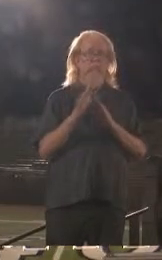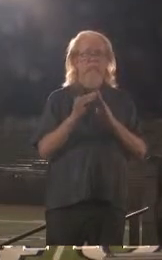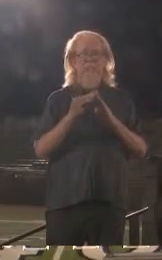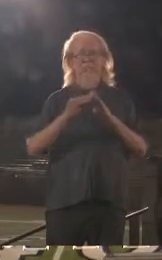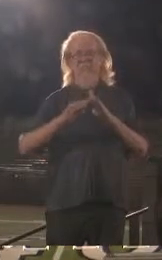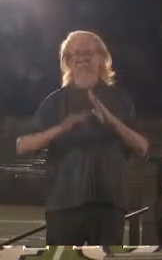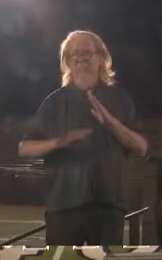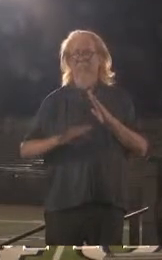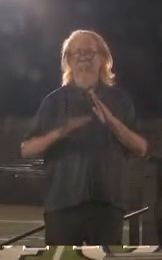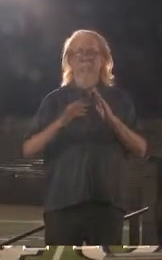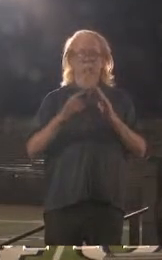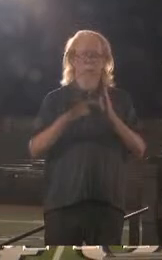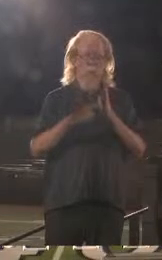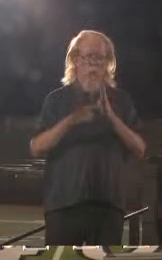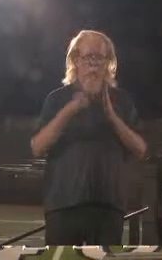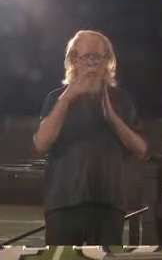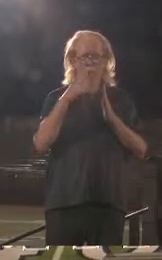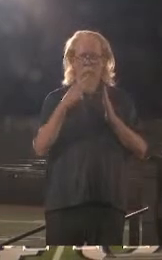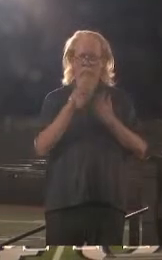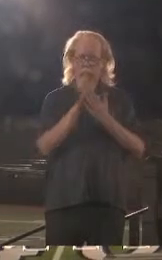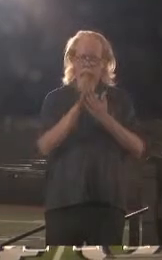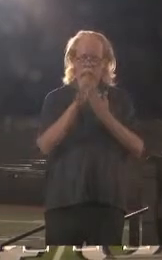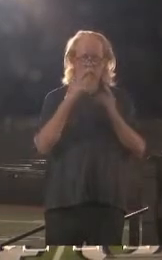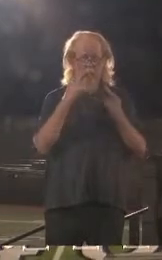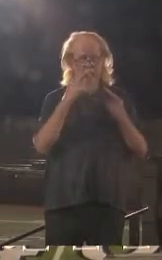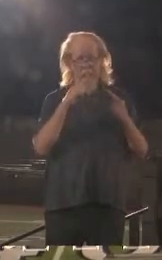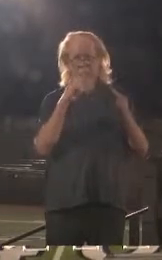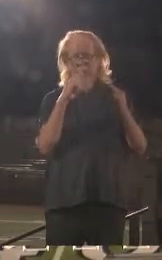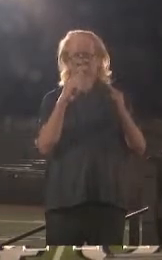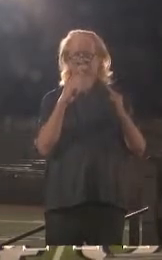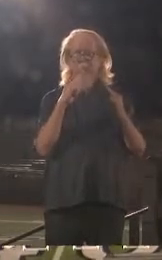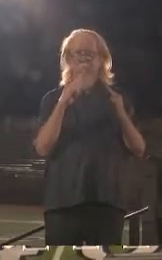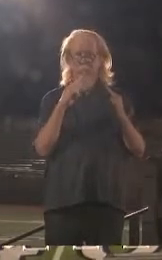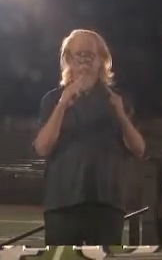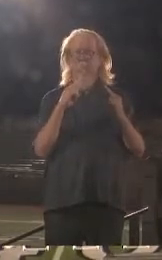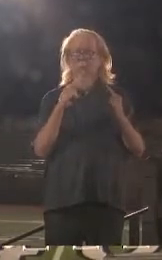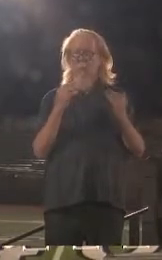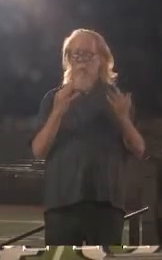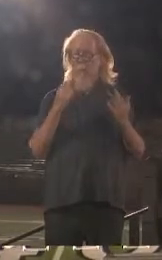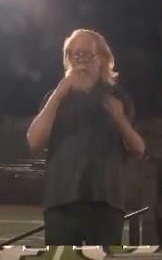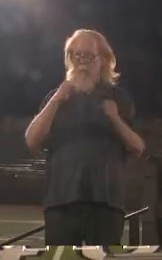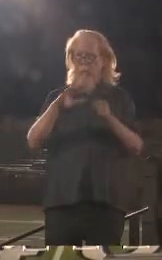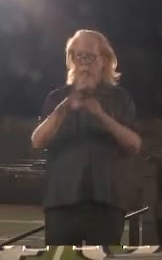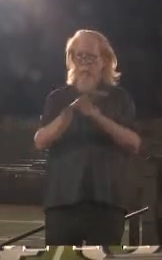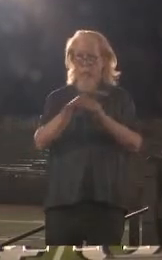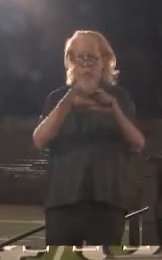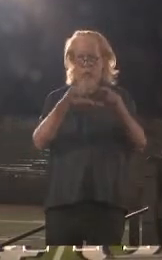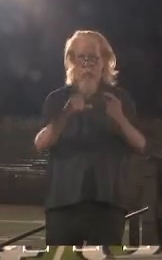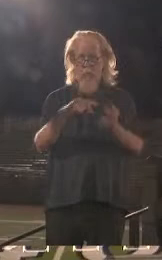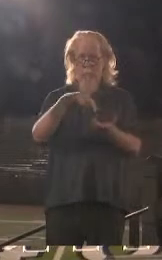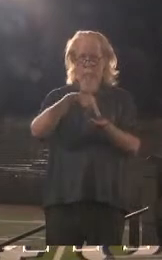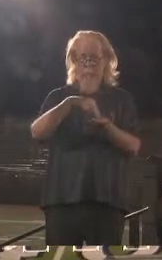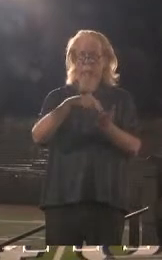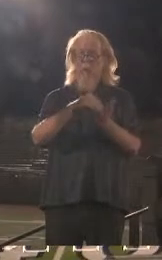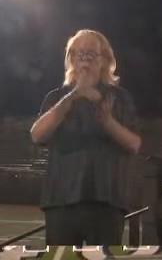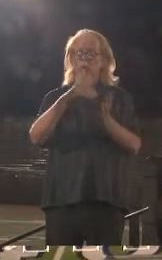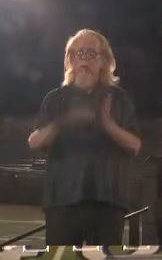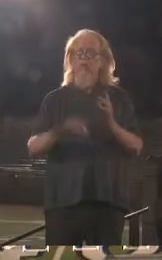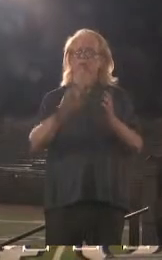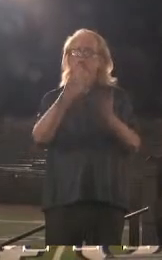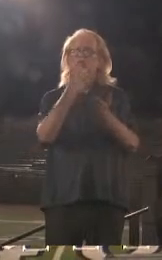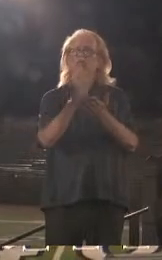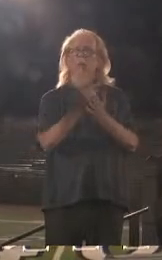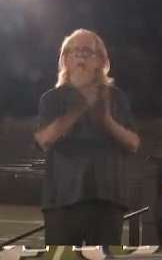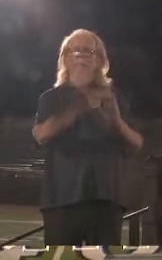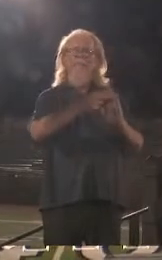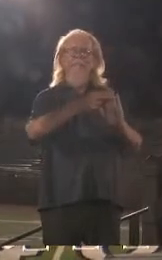academic achievement. Please hold your applause until the entire group is standing. Students who are graduating with